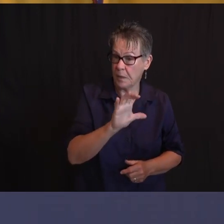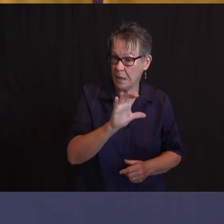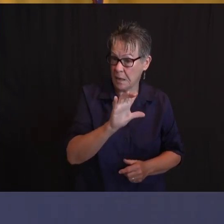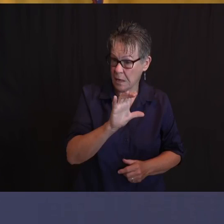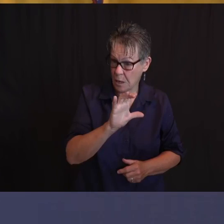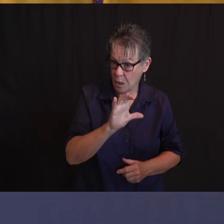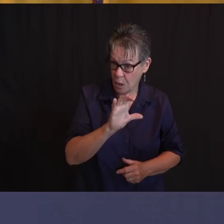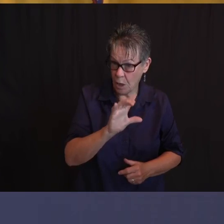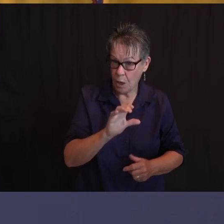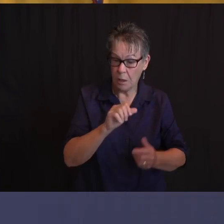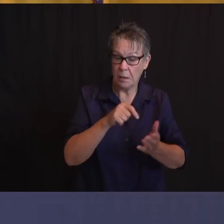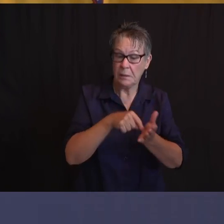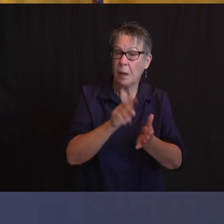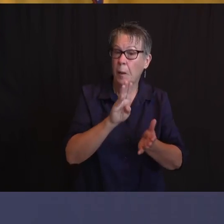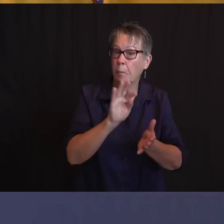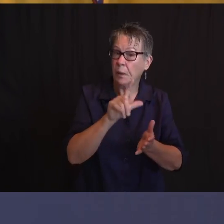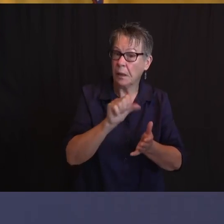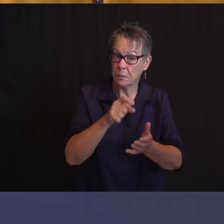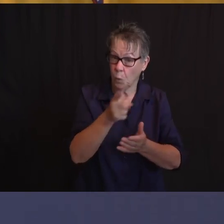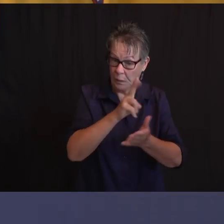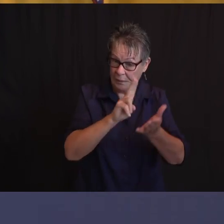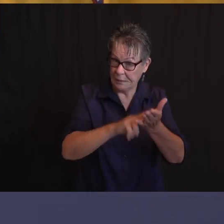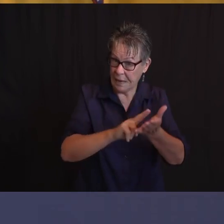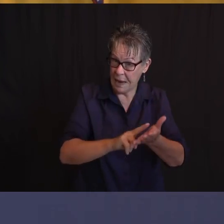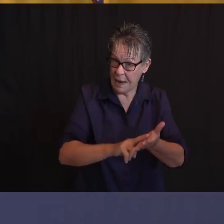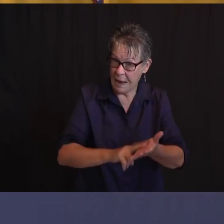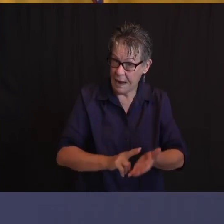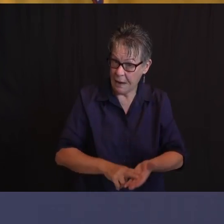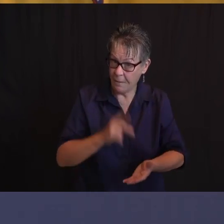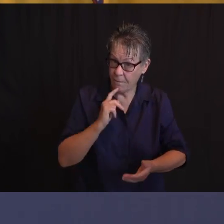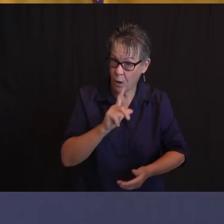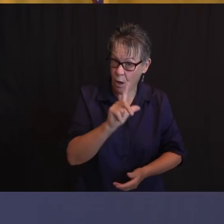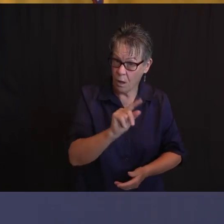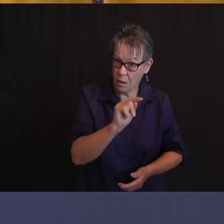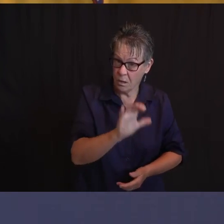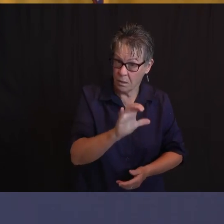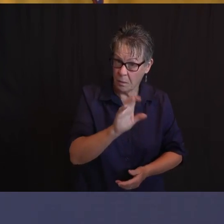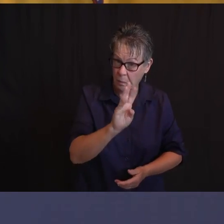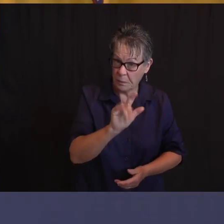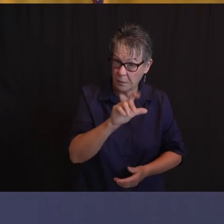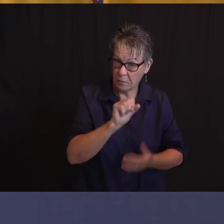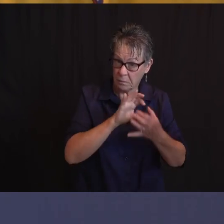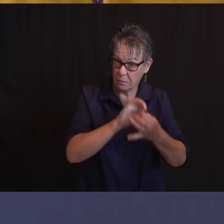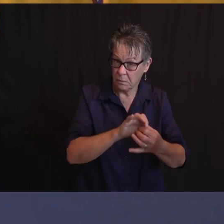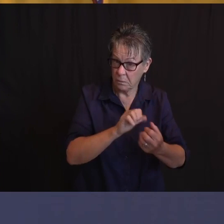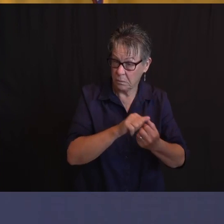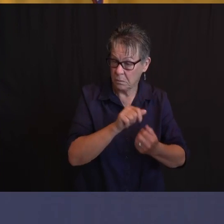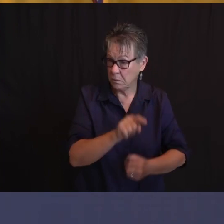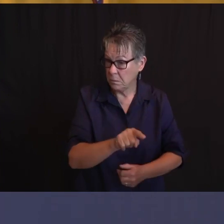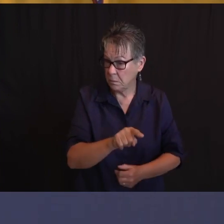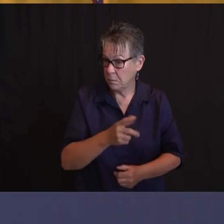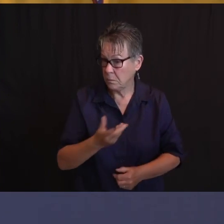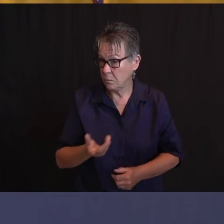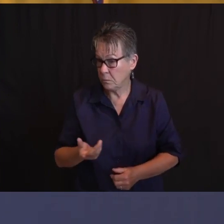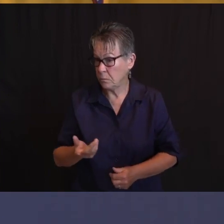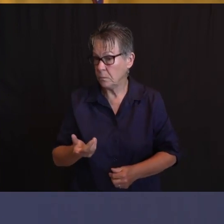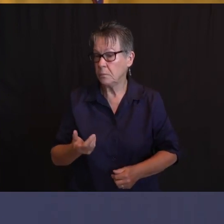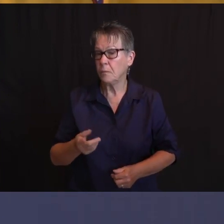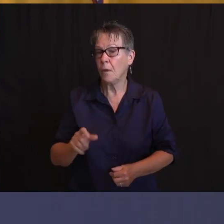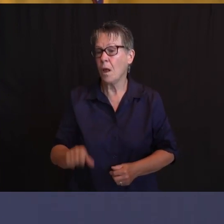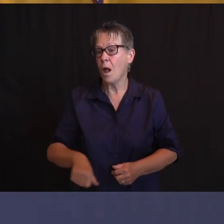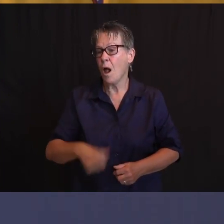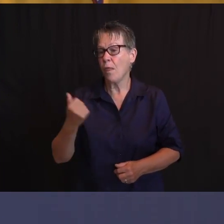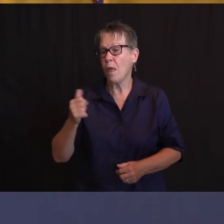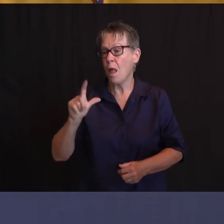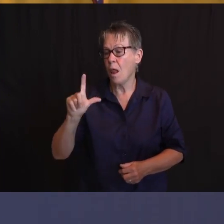Report? And have any long-term care facilities met the requirements to start allowing indoor visits? Lastly,